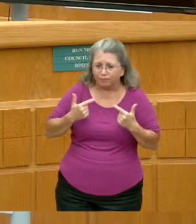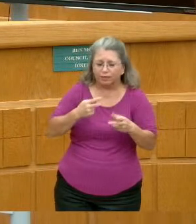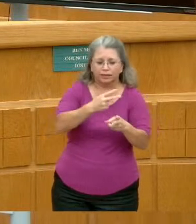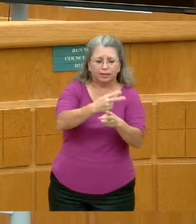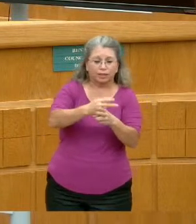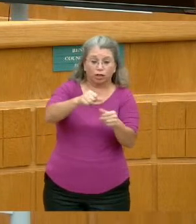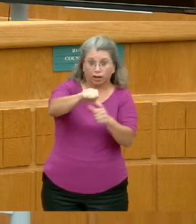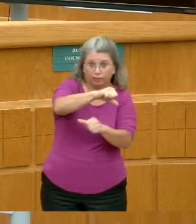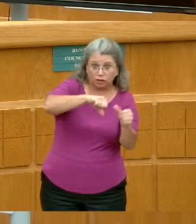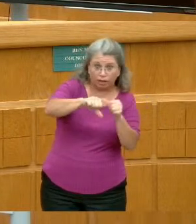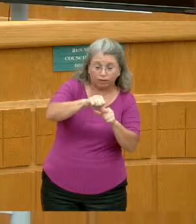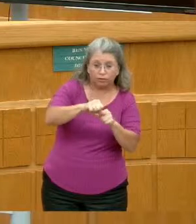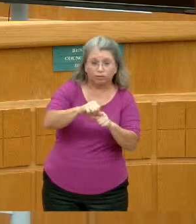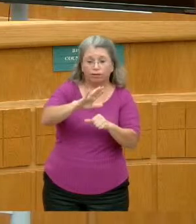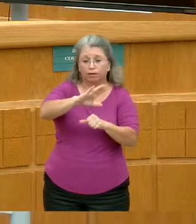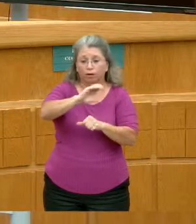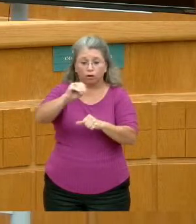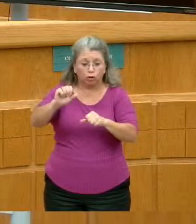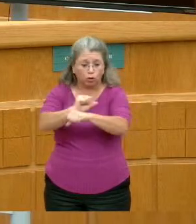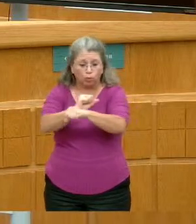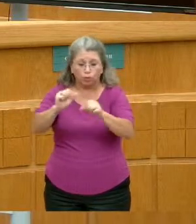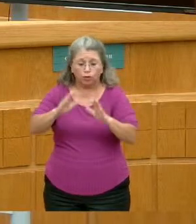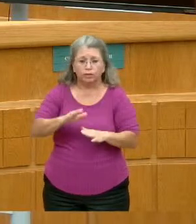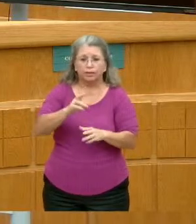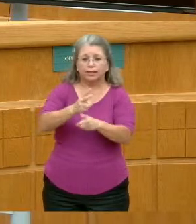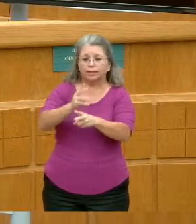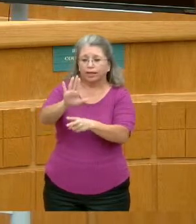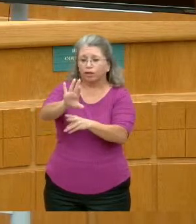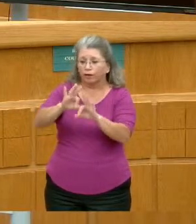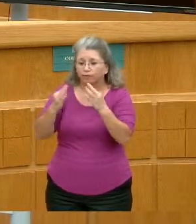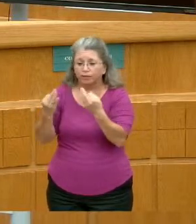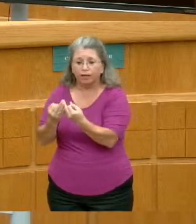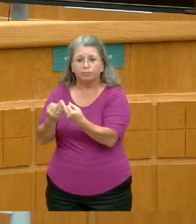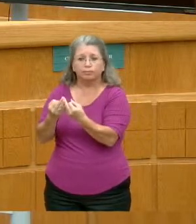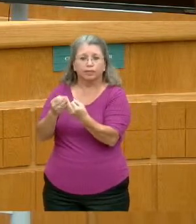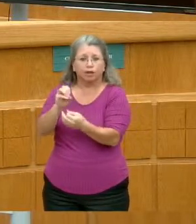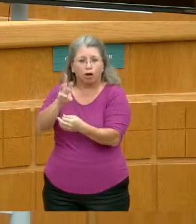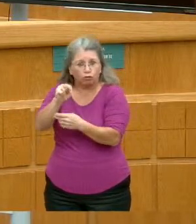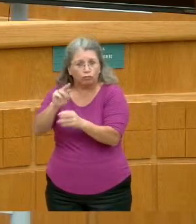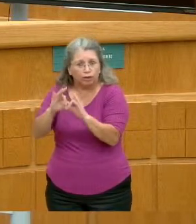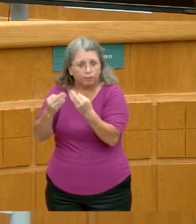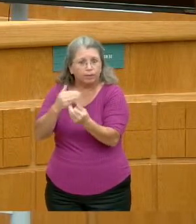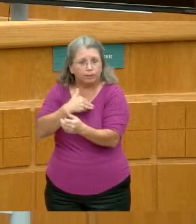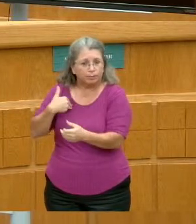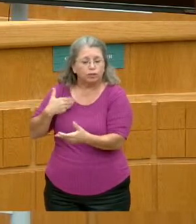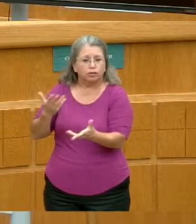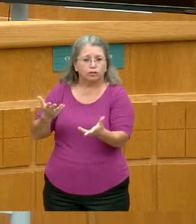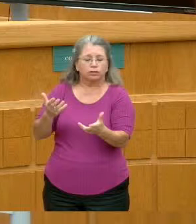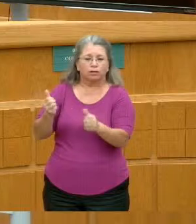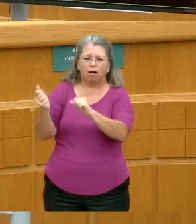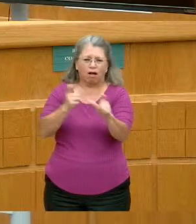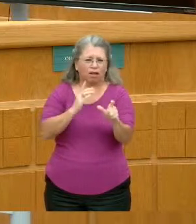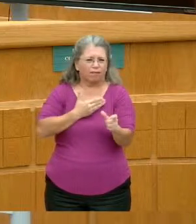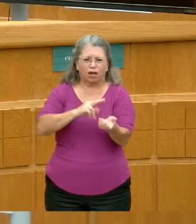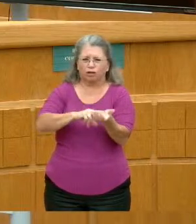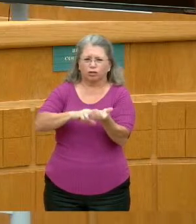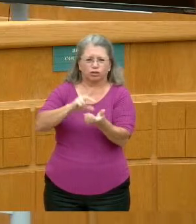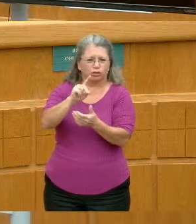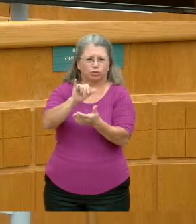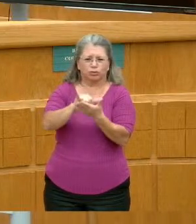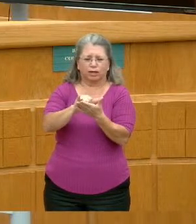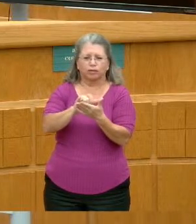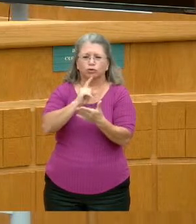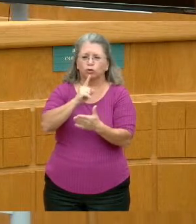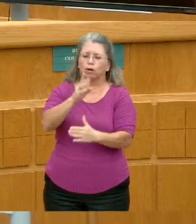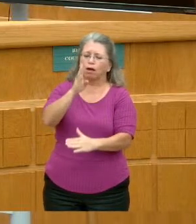of their colleagues. They take care of family members. All of our nurses do this. And it is humbling to see